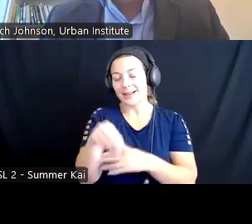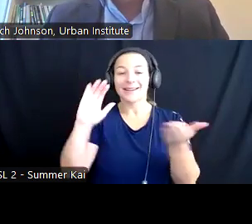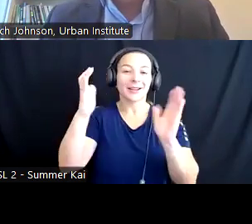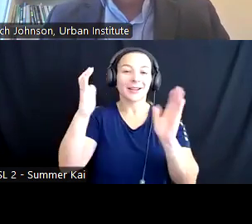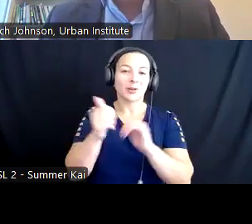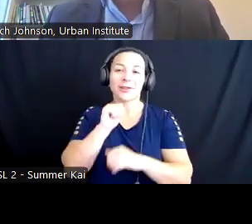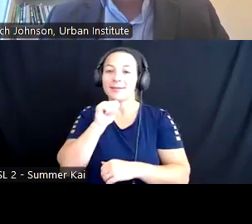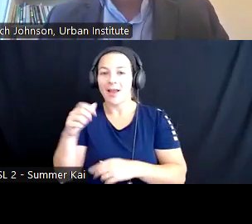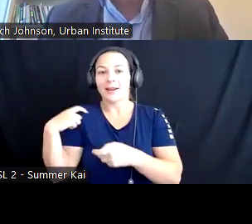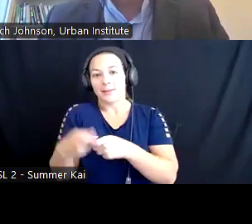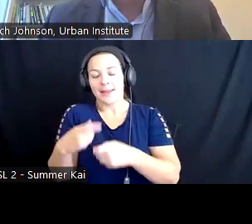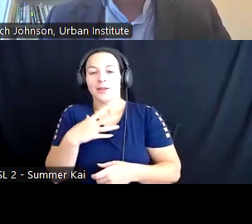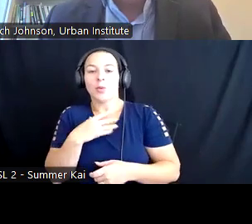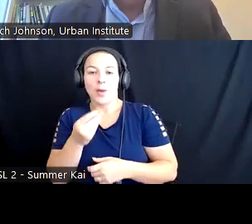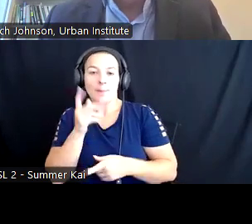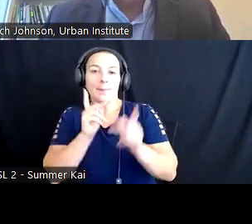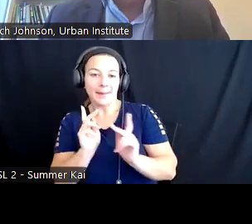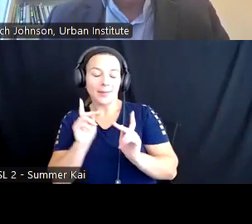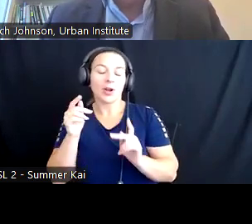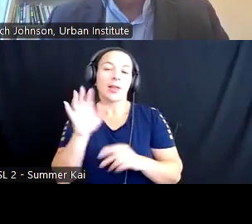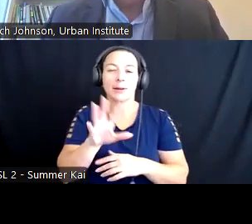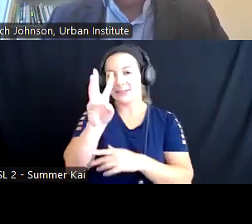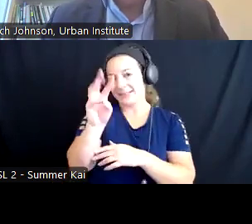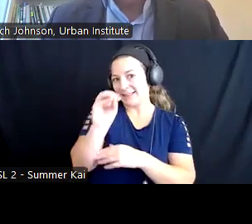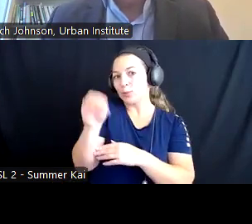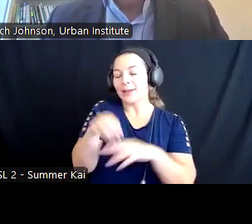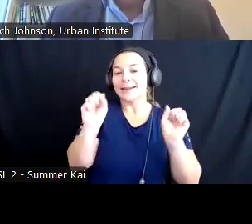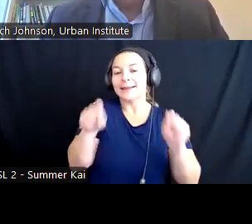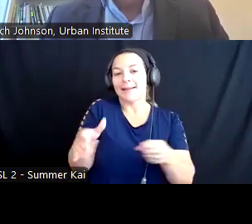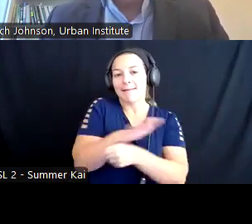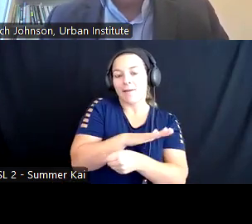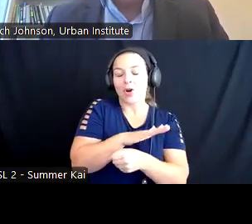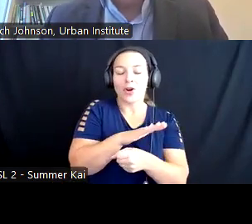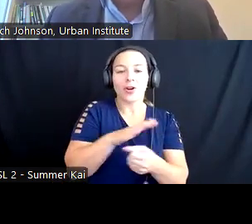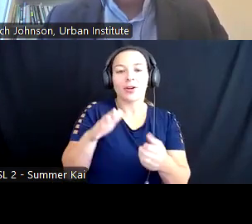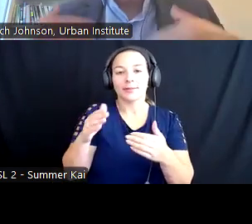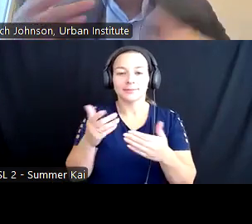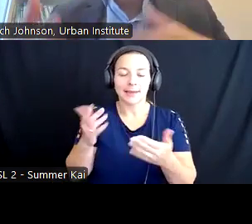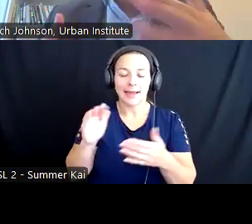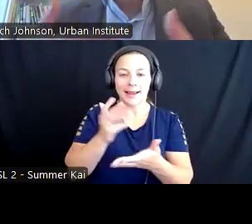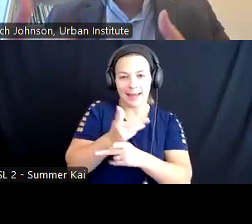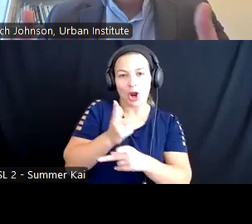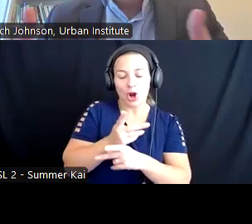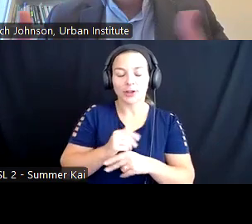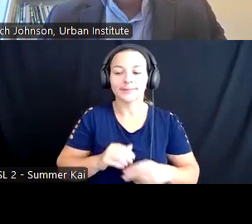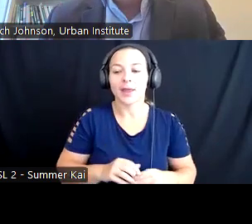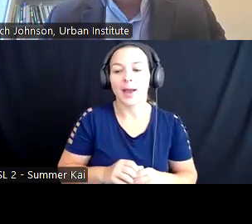non-Hispanic white adults, 60% of that group could cover care. And